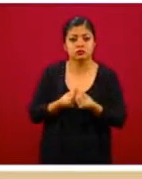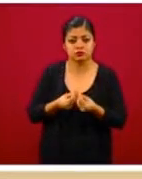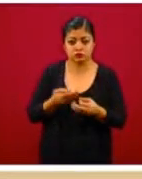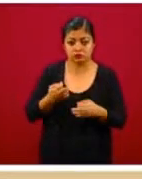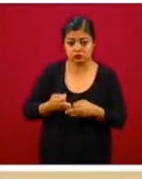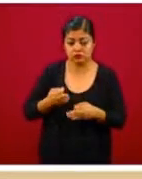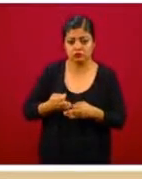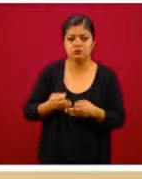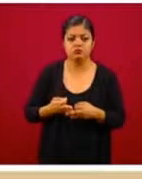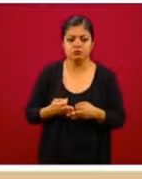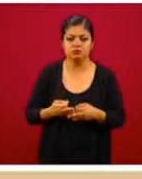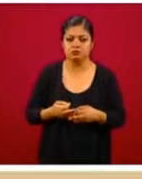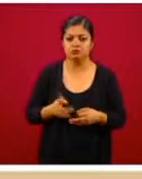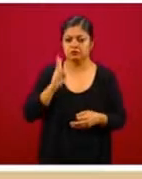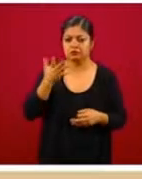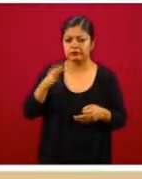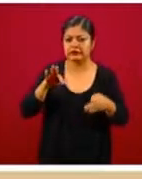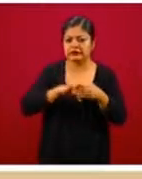rate by